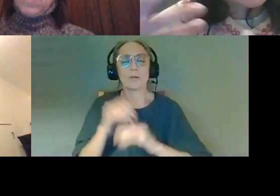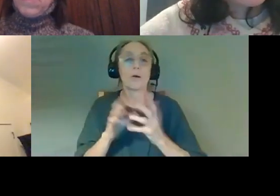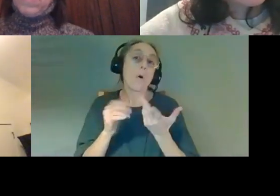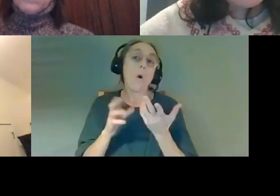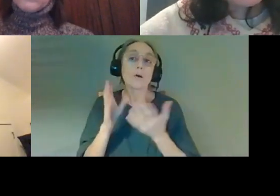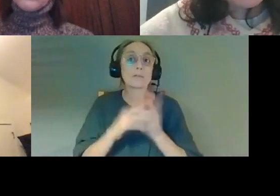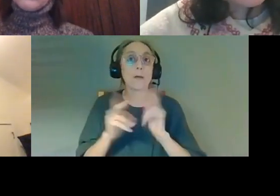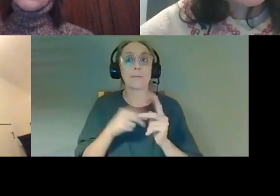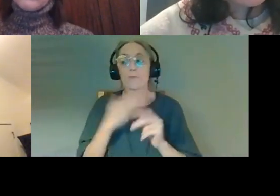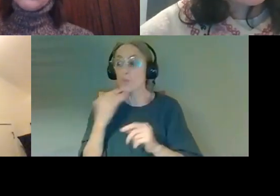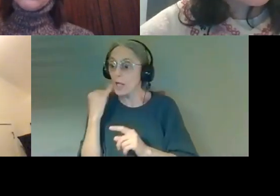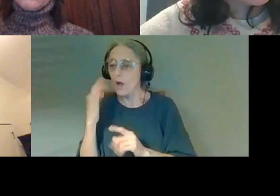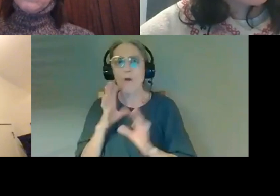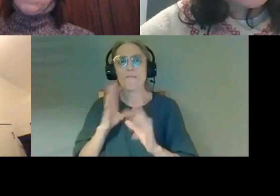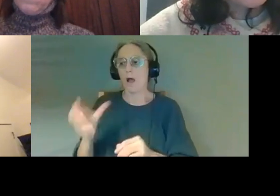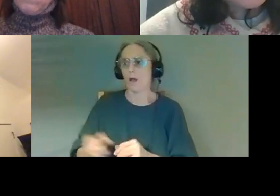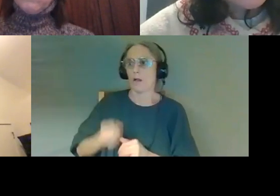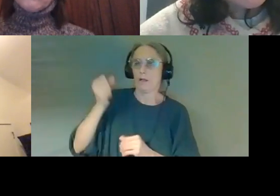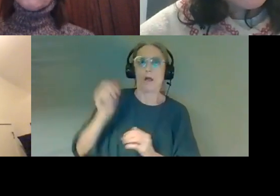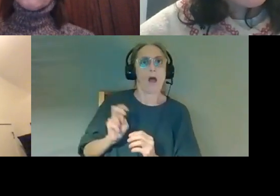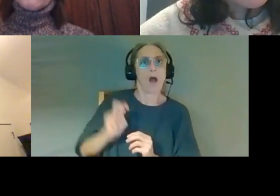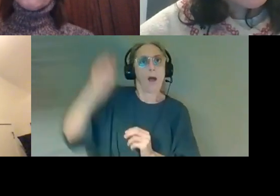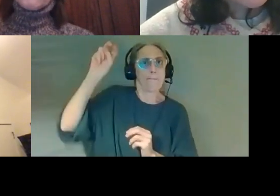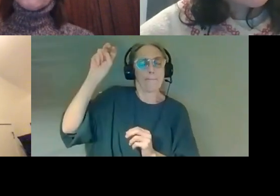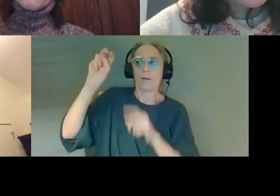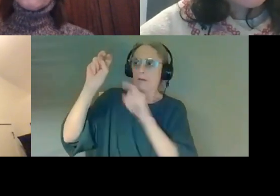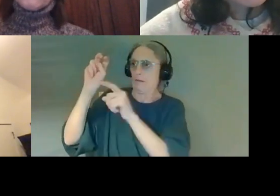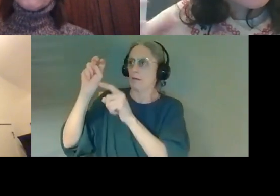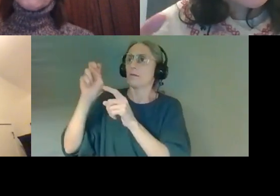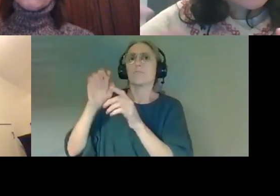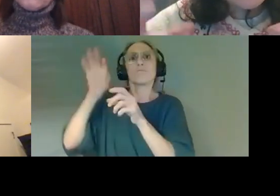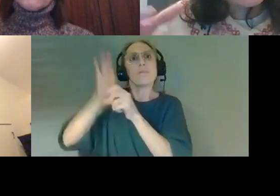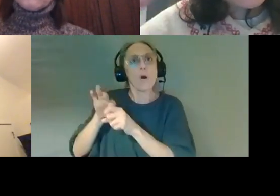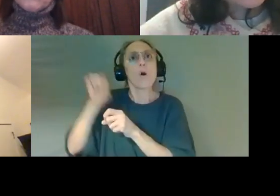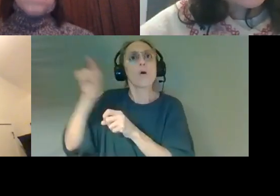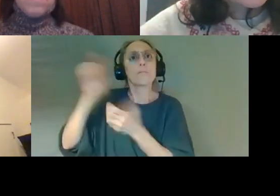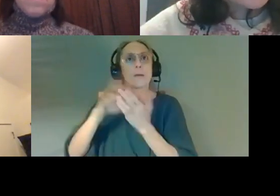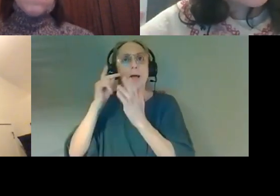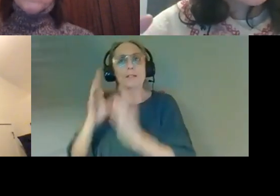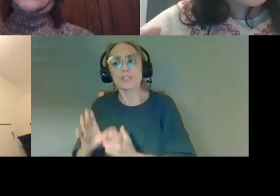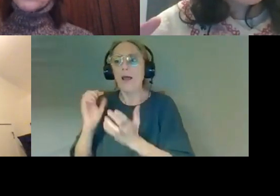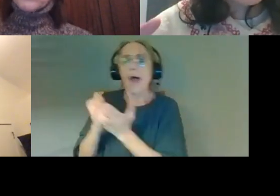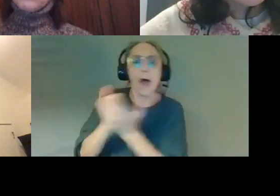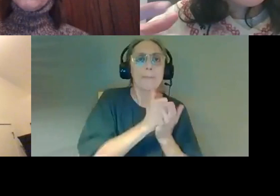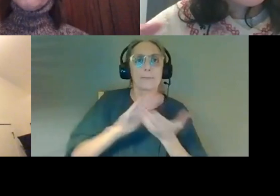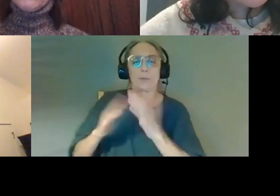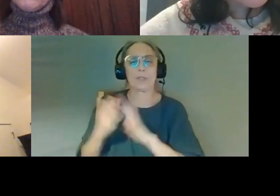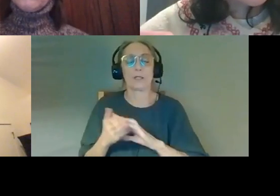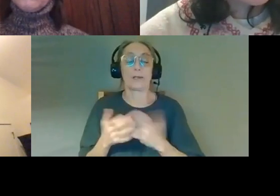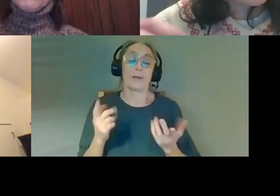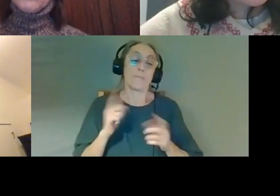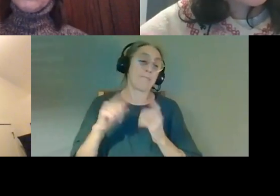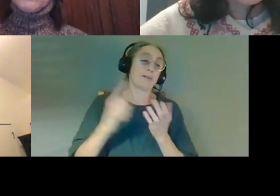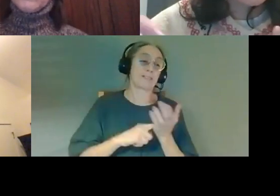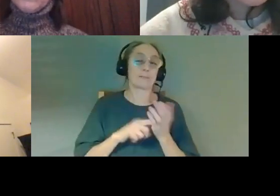like that's the point of our elected officials, but sometimes our elected officials, because they have such a wide area to cover or because they can't